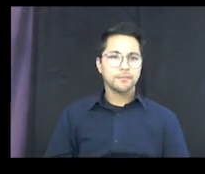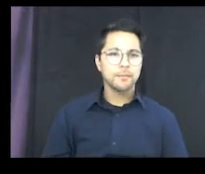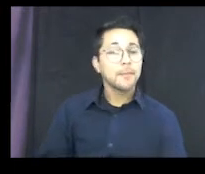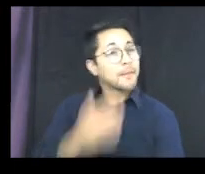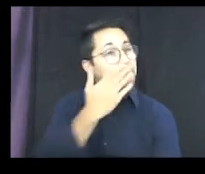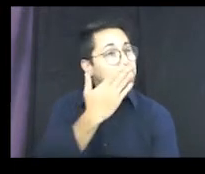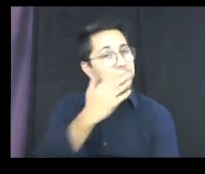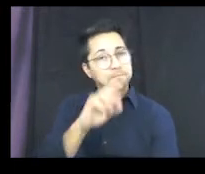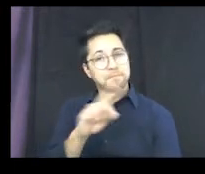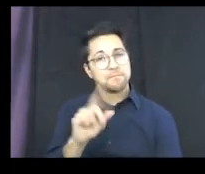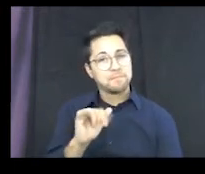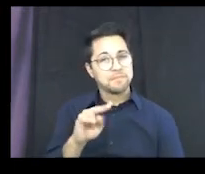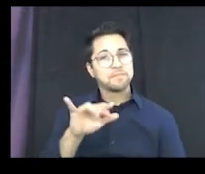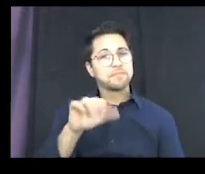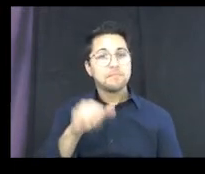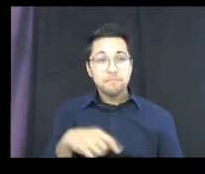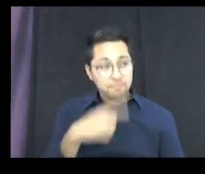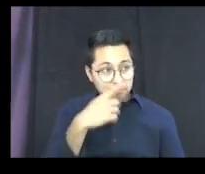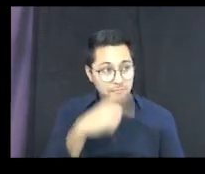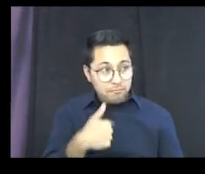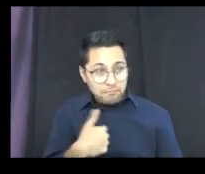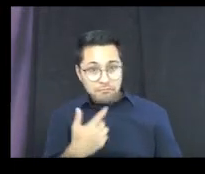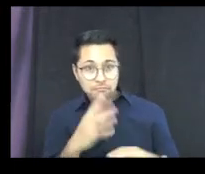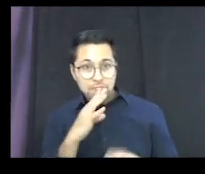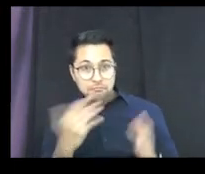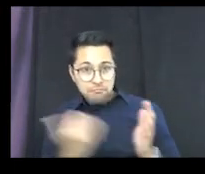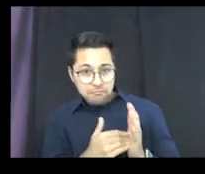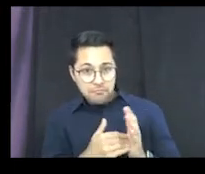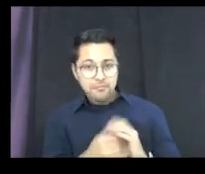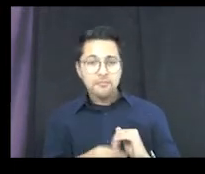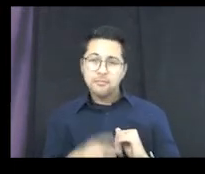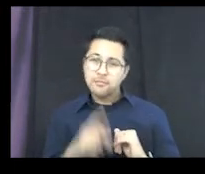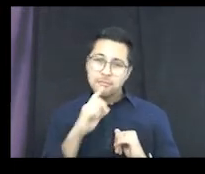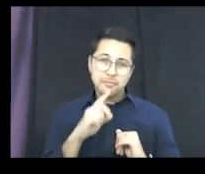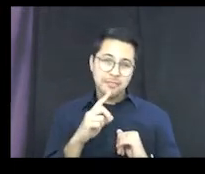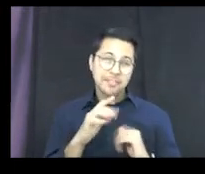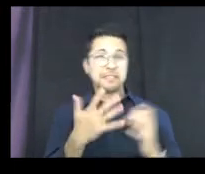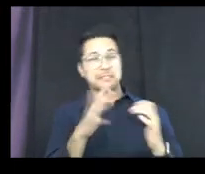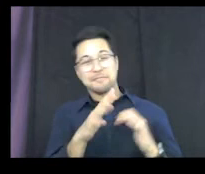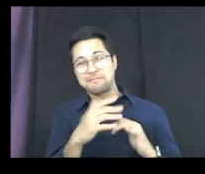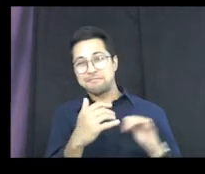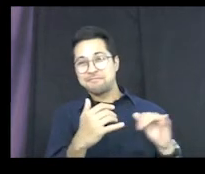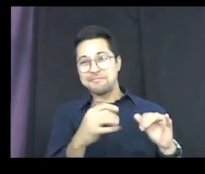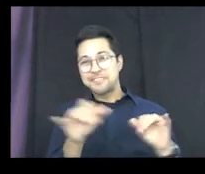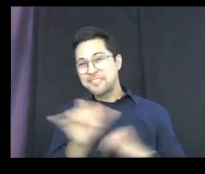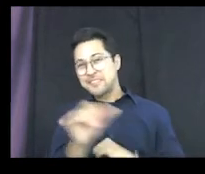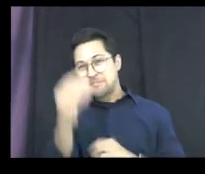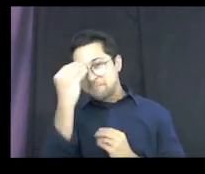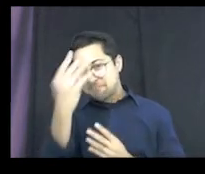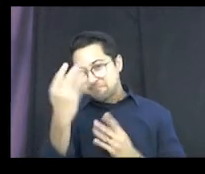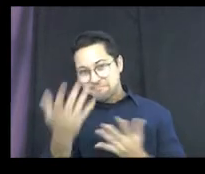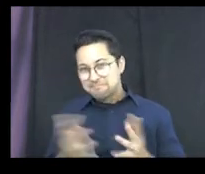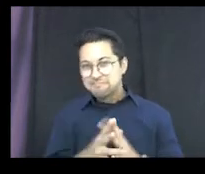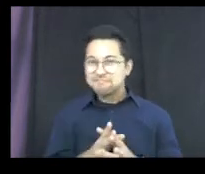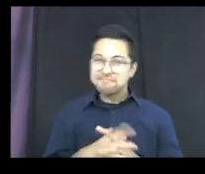Thank you, Xenia. May I repeat that? It's going to be basically the same information, but